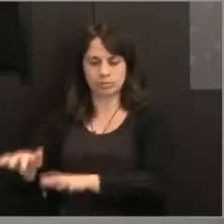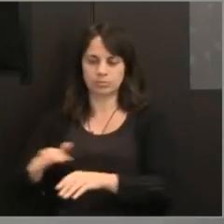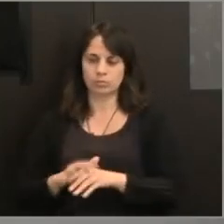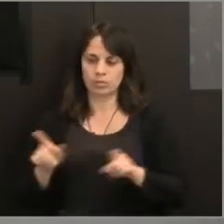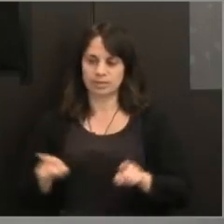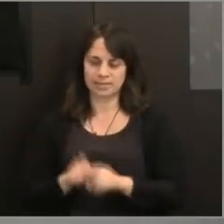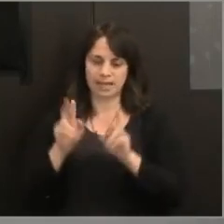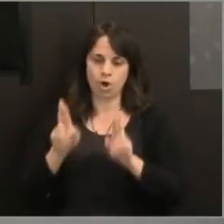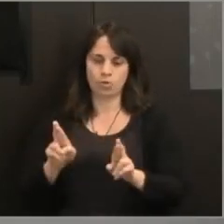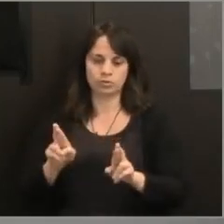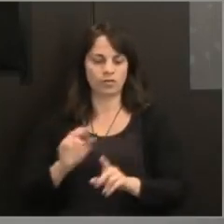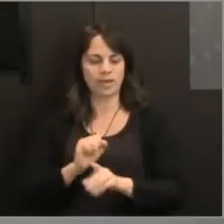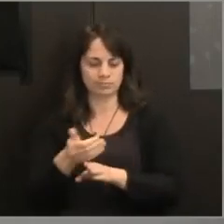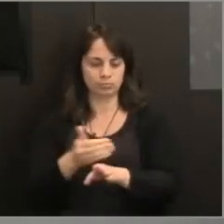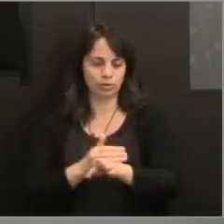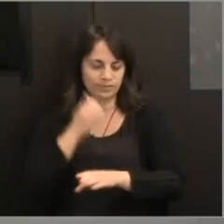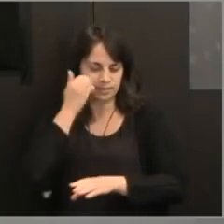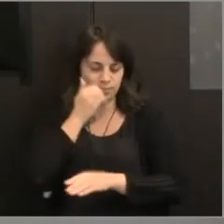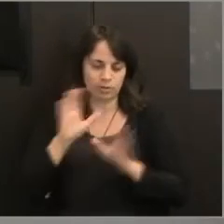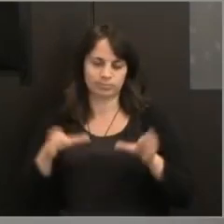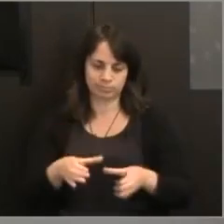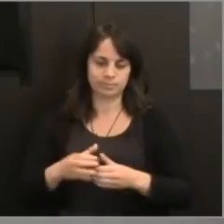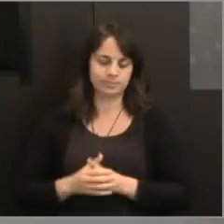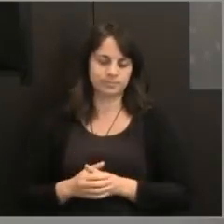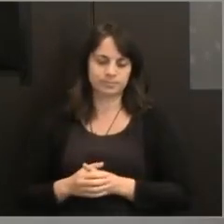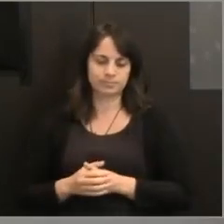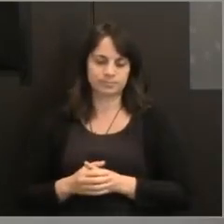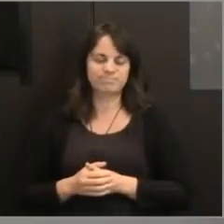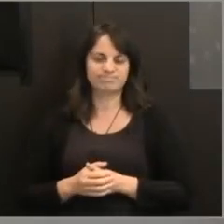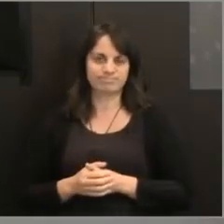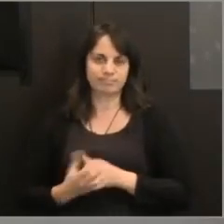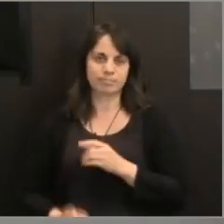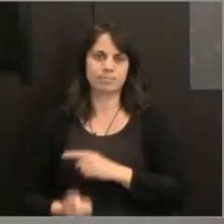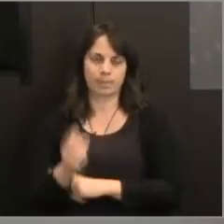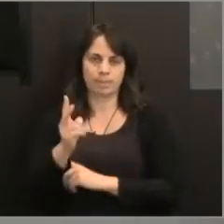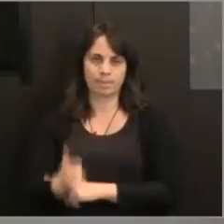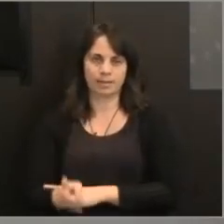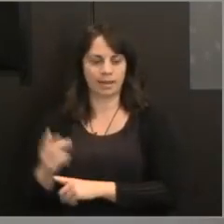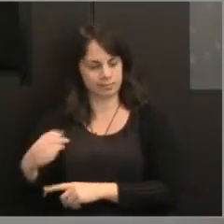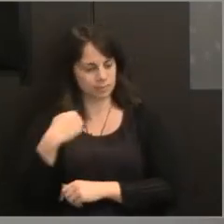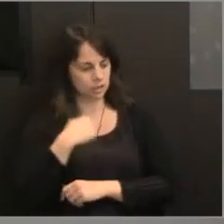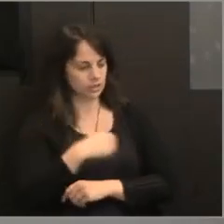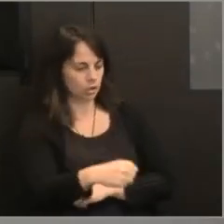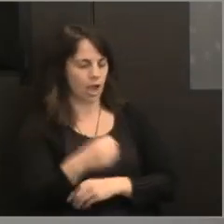delegation. And they too were declined admission.